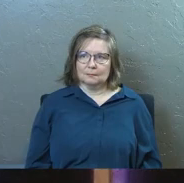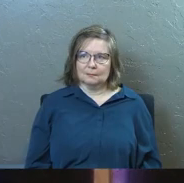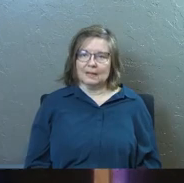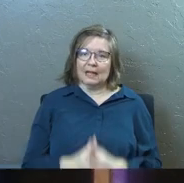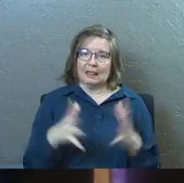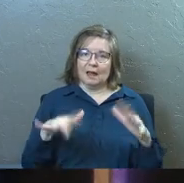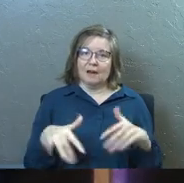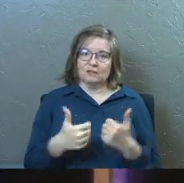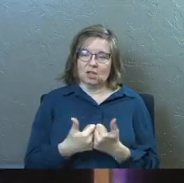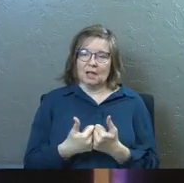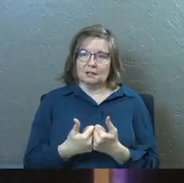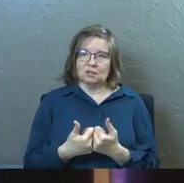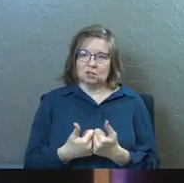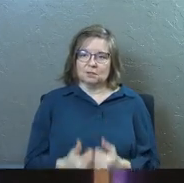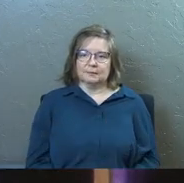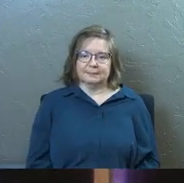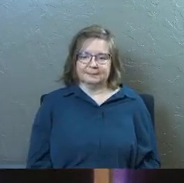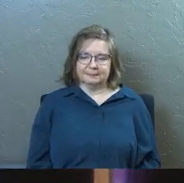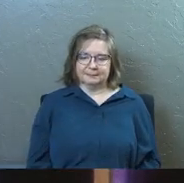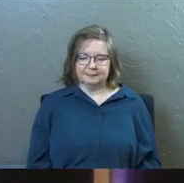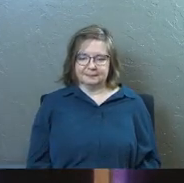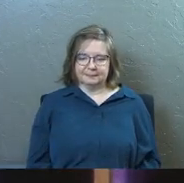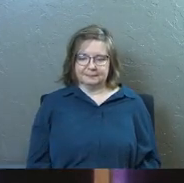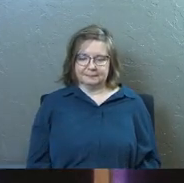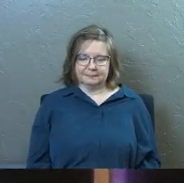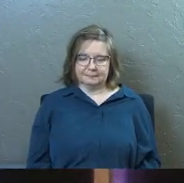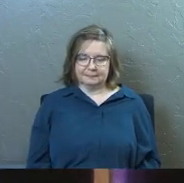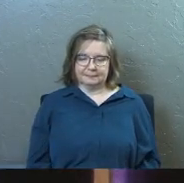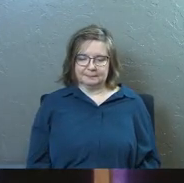There's a lot of challenge in all this.